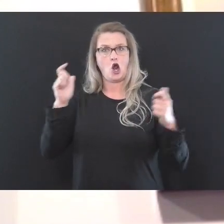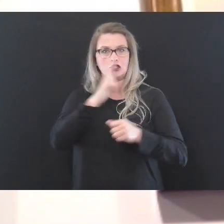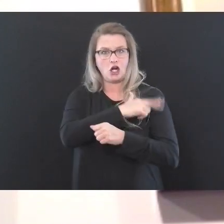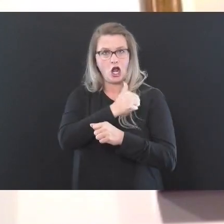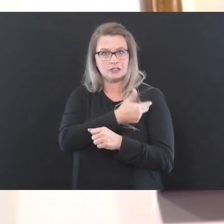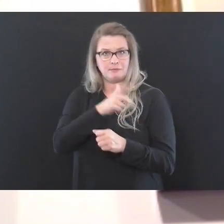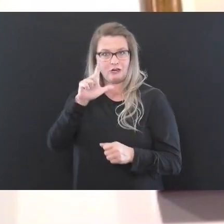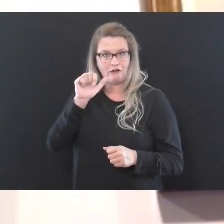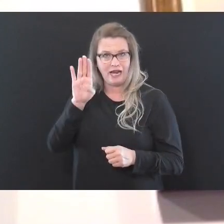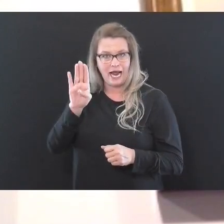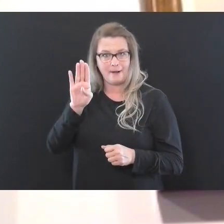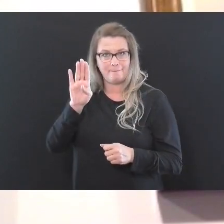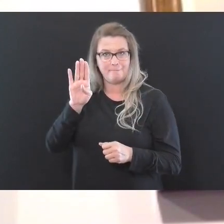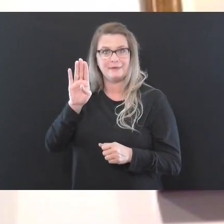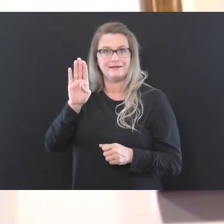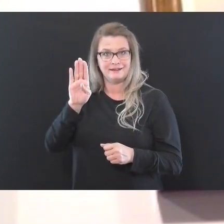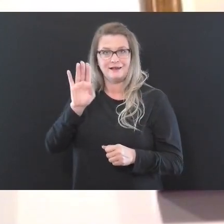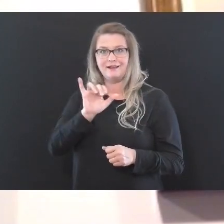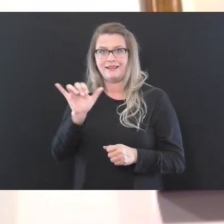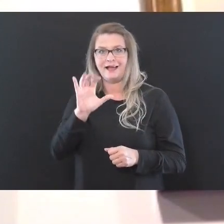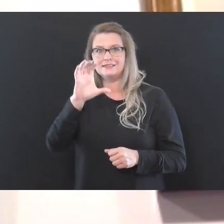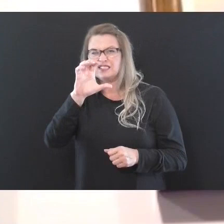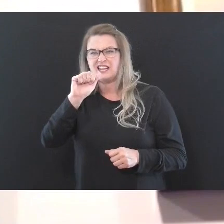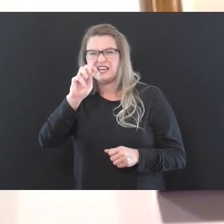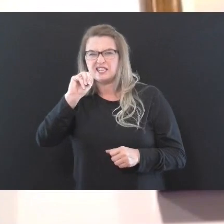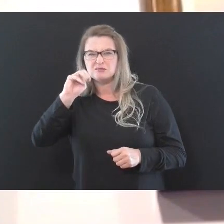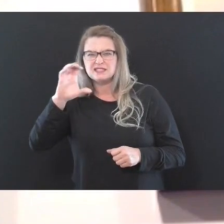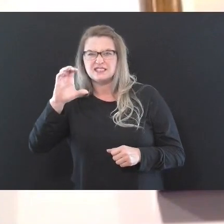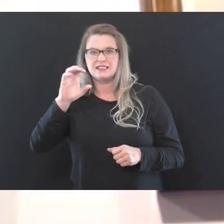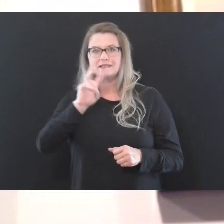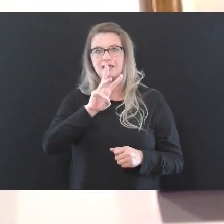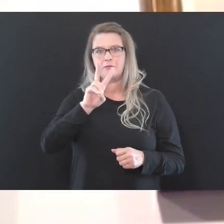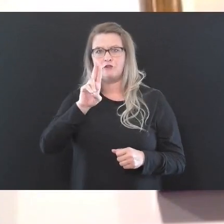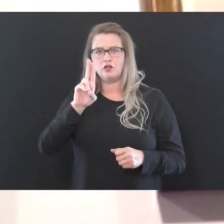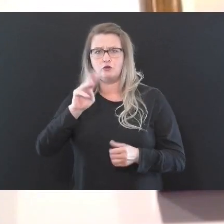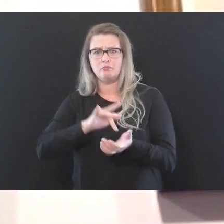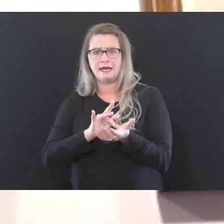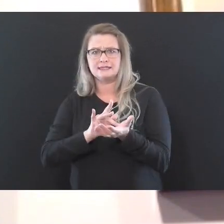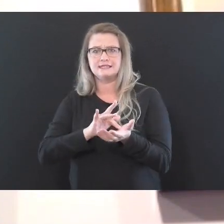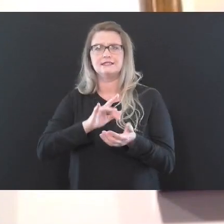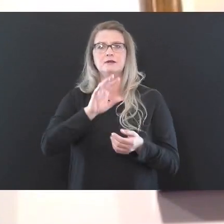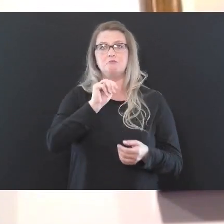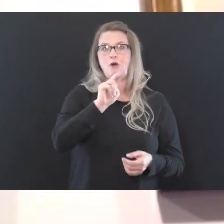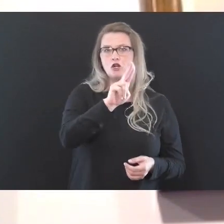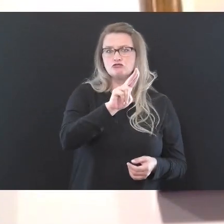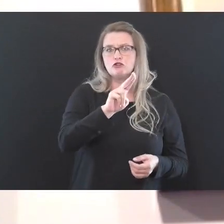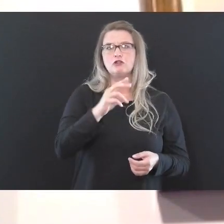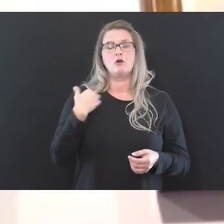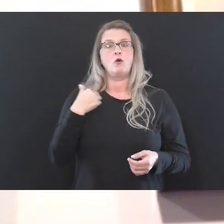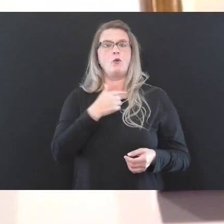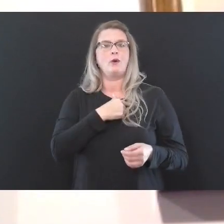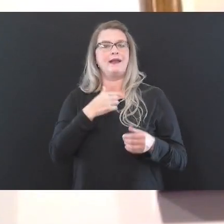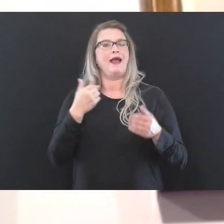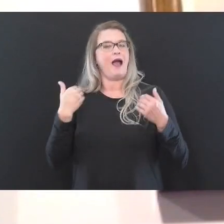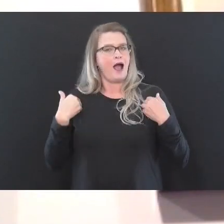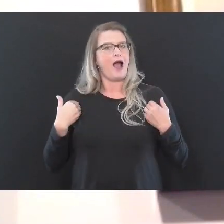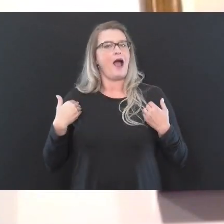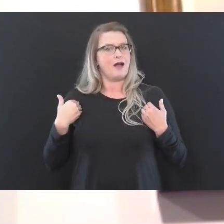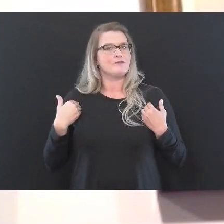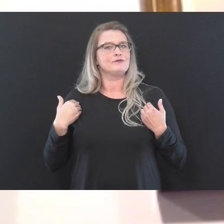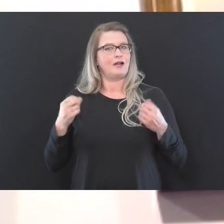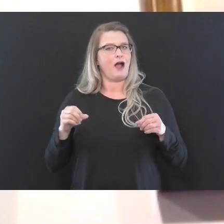hospital laboratories like CAMC, WV Medicine, Marshall, we had the opportunity to